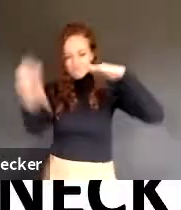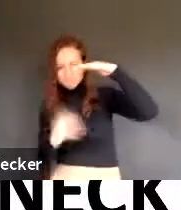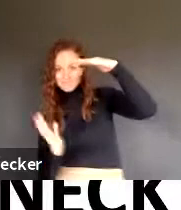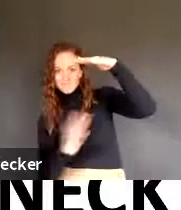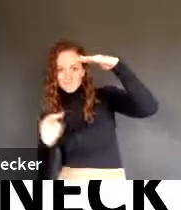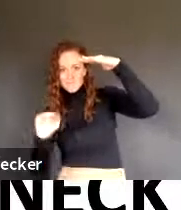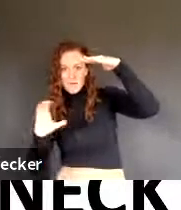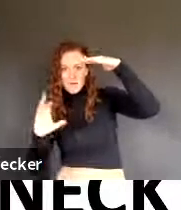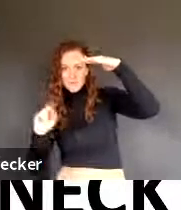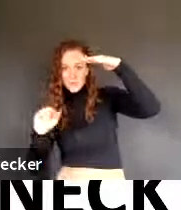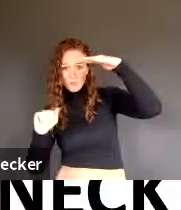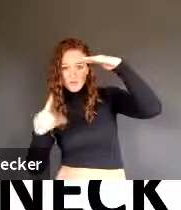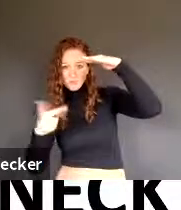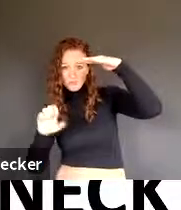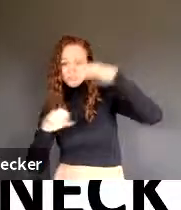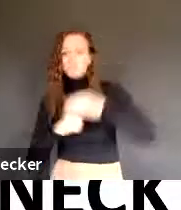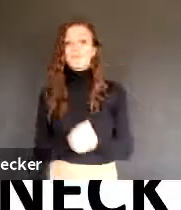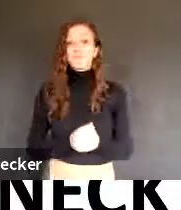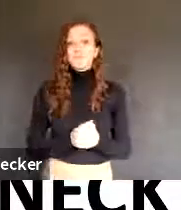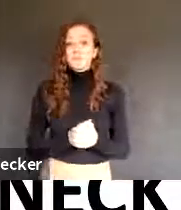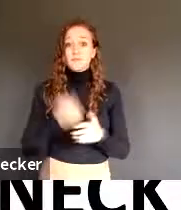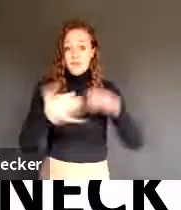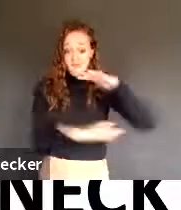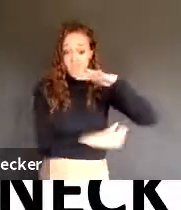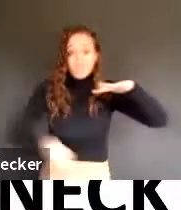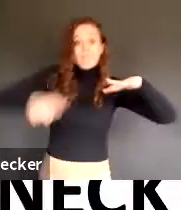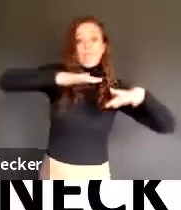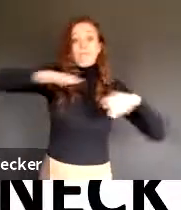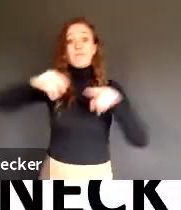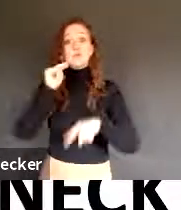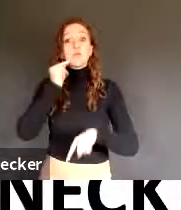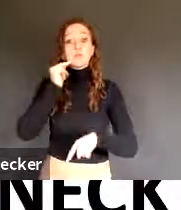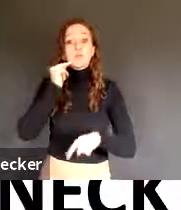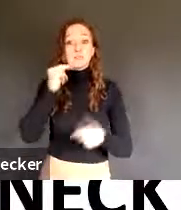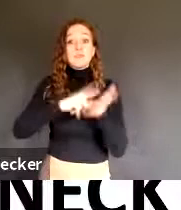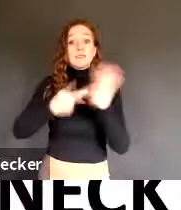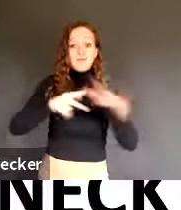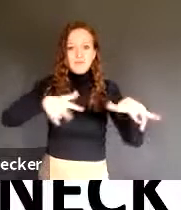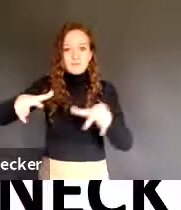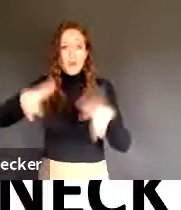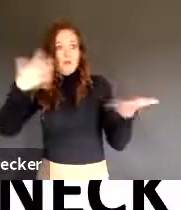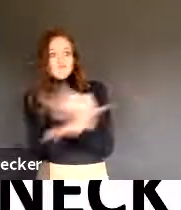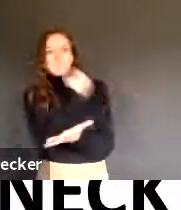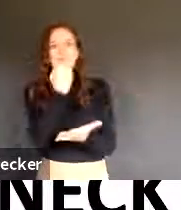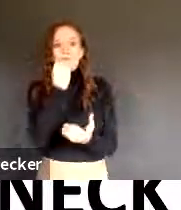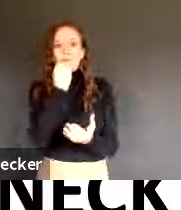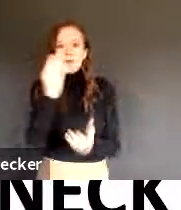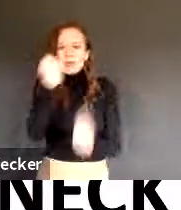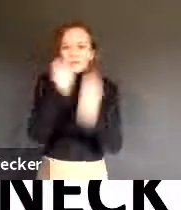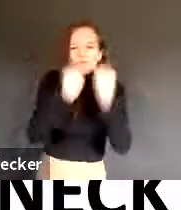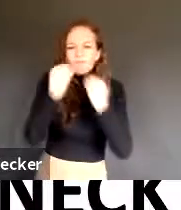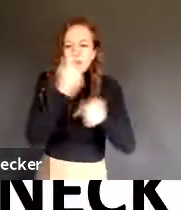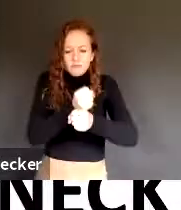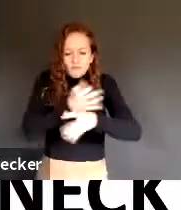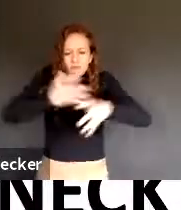phytoplankton in the water column and the benthic macroalgae beneath it. So upwelled nutrients stimulate those